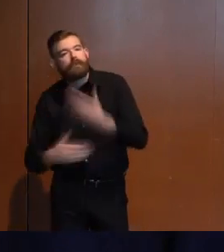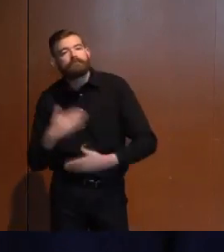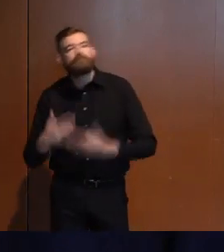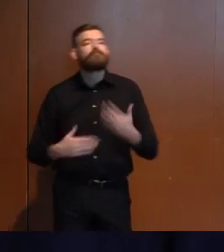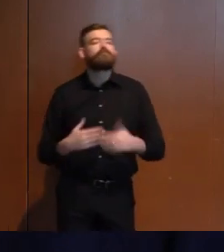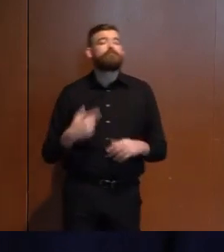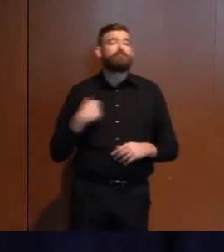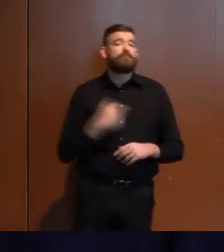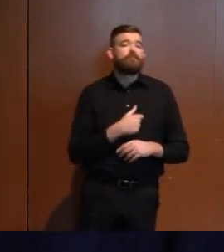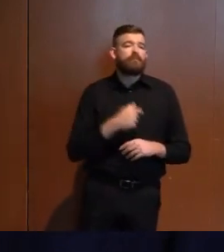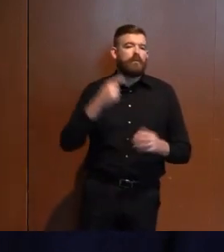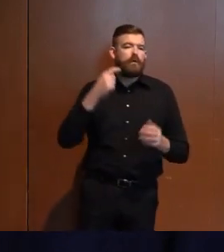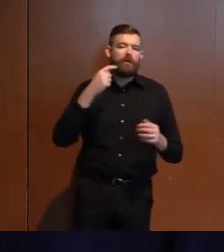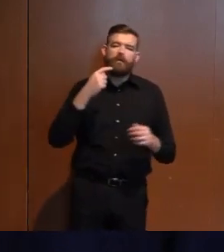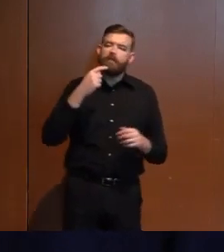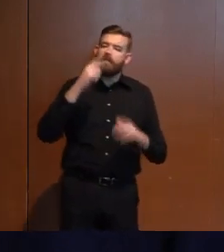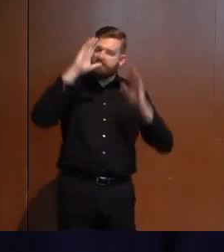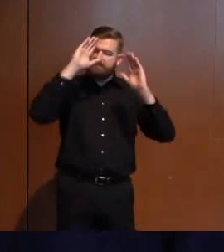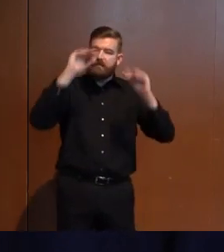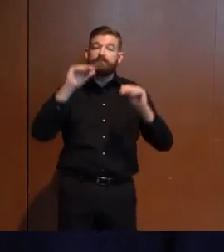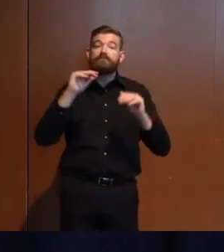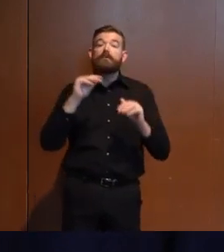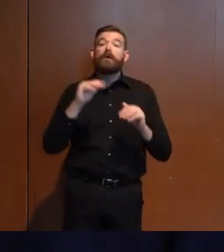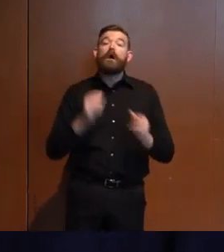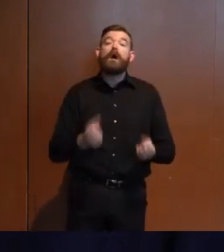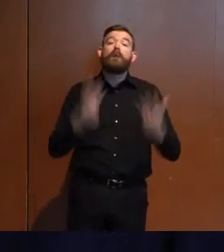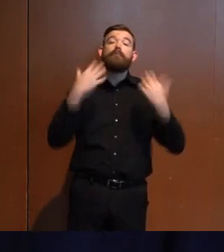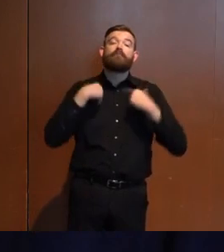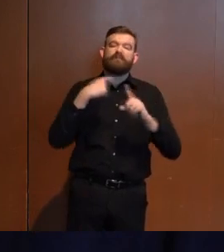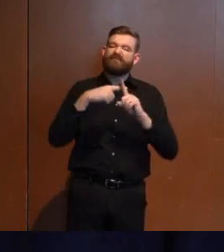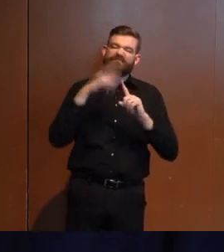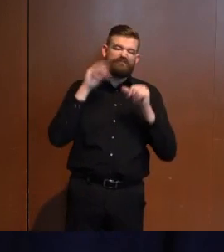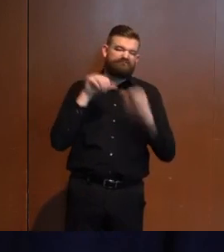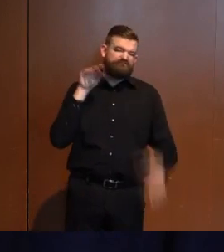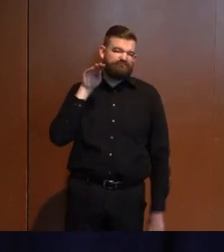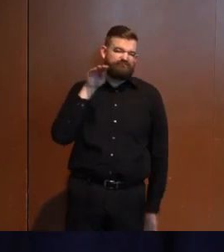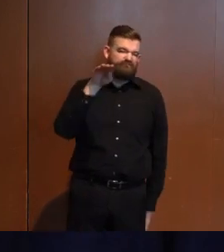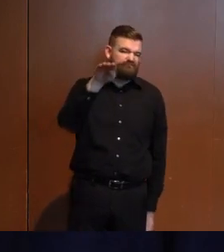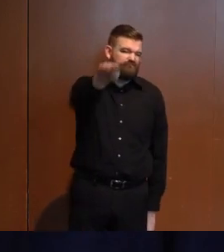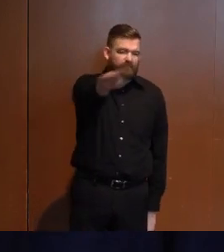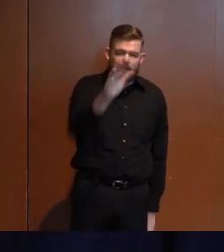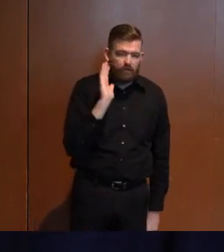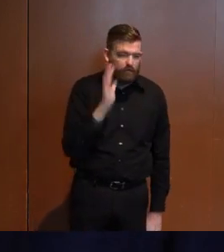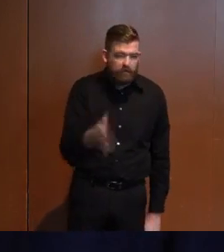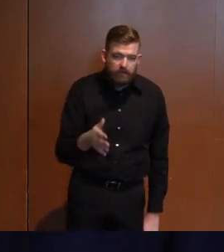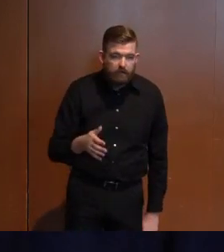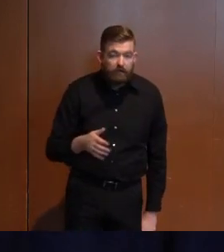period of time. As far as what patients go where, we're going to be working with